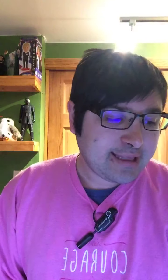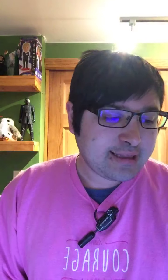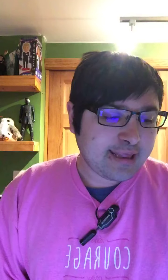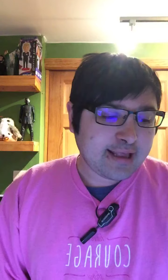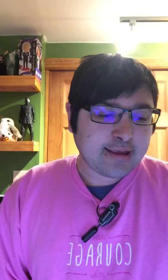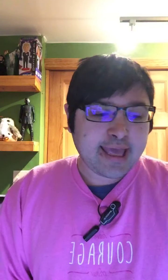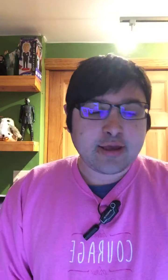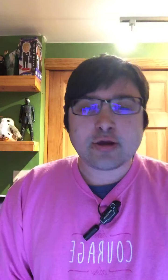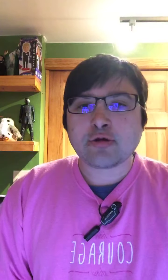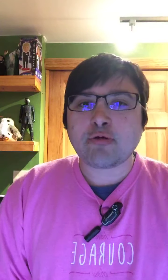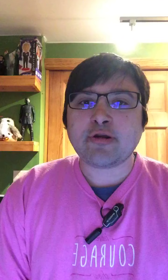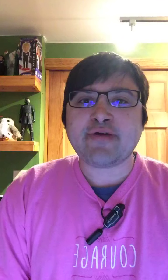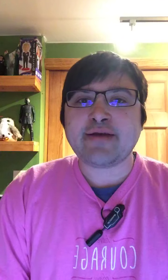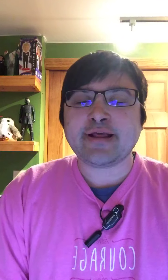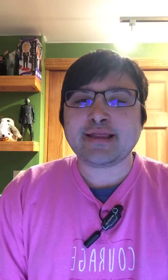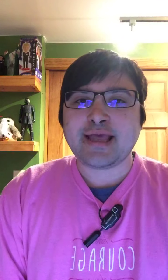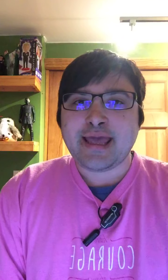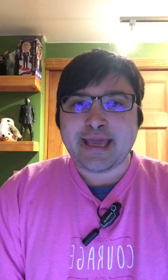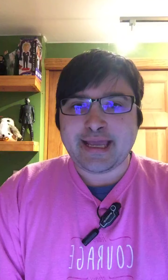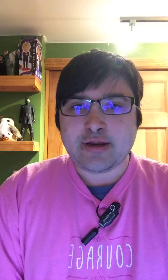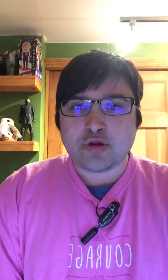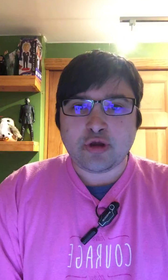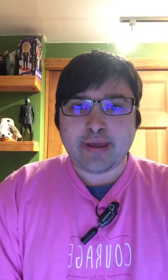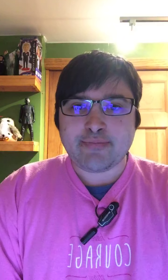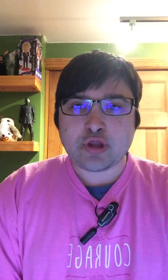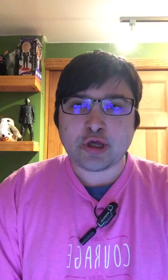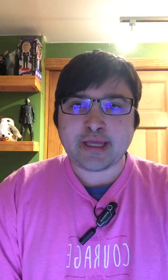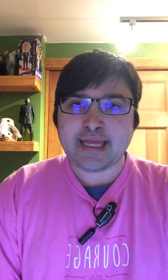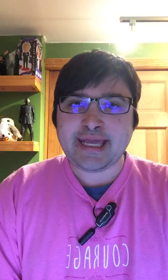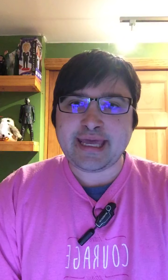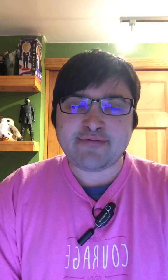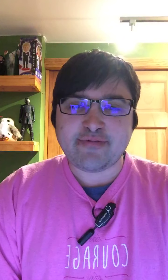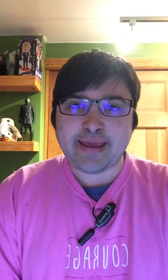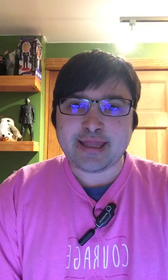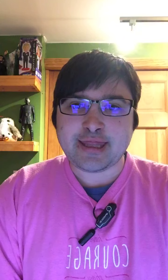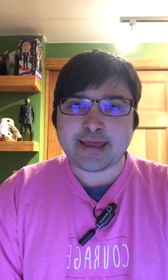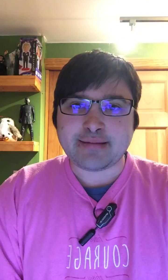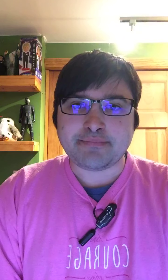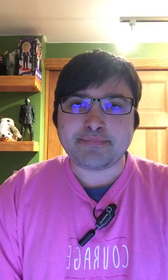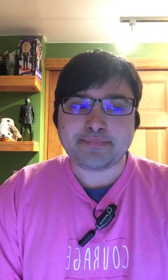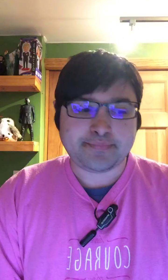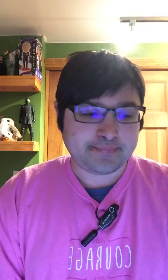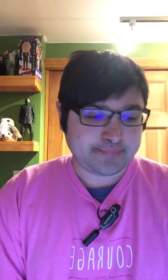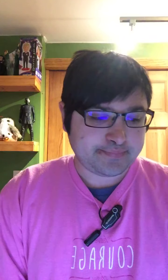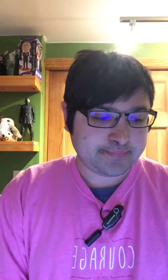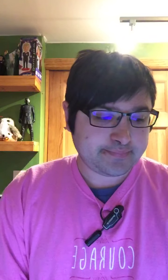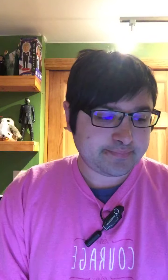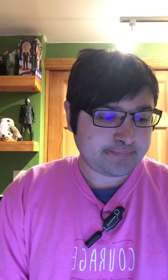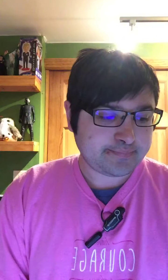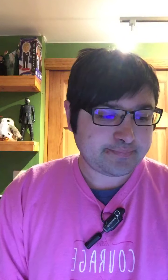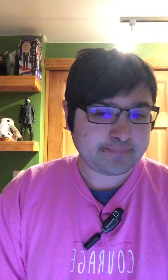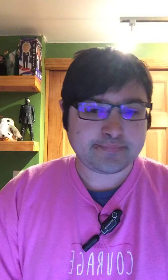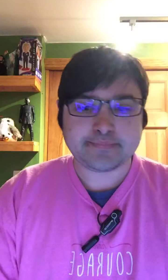And now let's take a look at your coronavirus in New Hampshire key information.